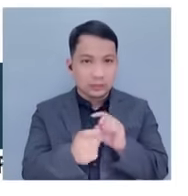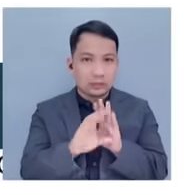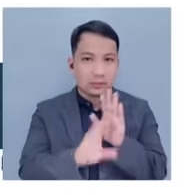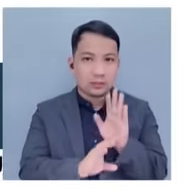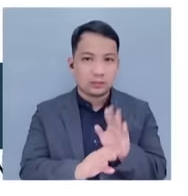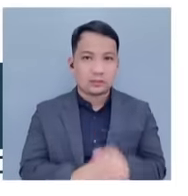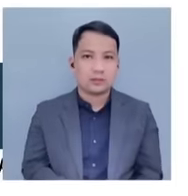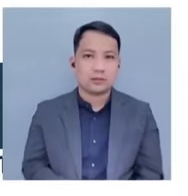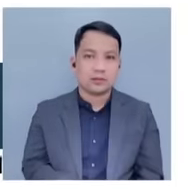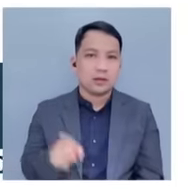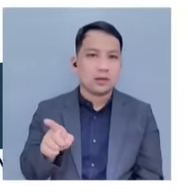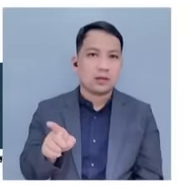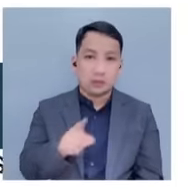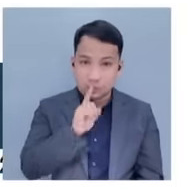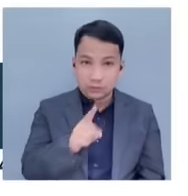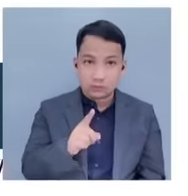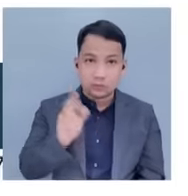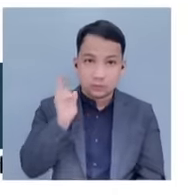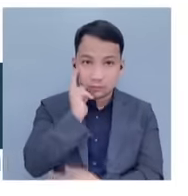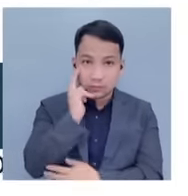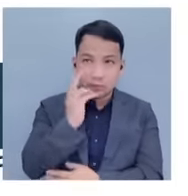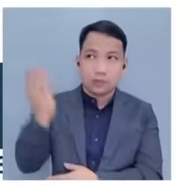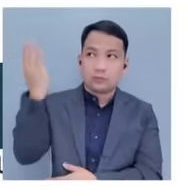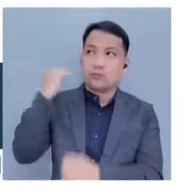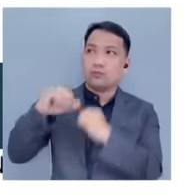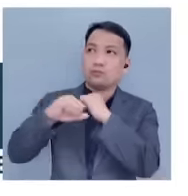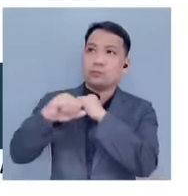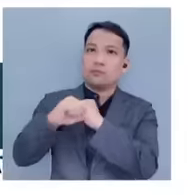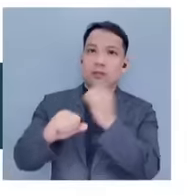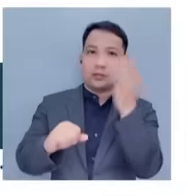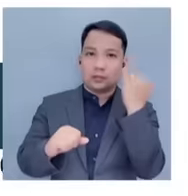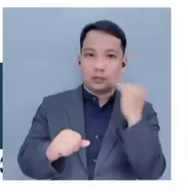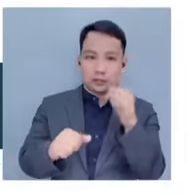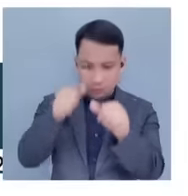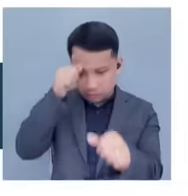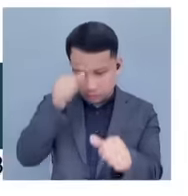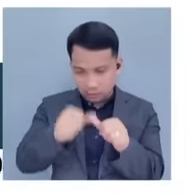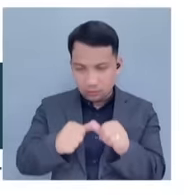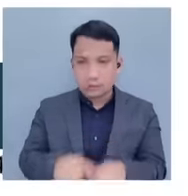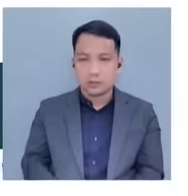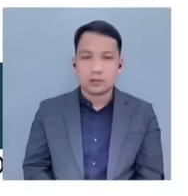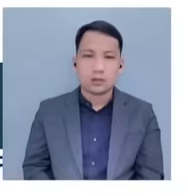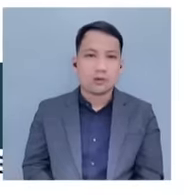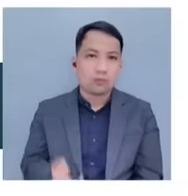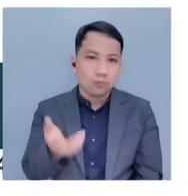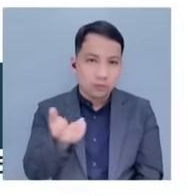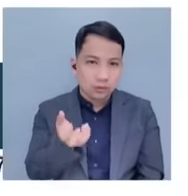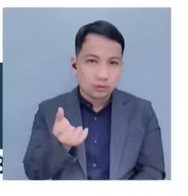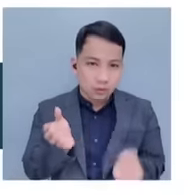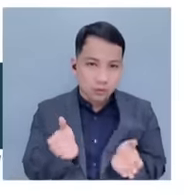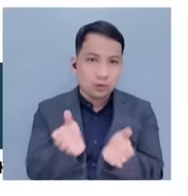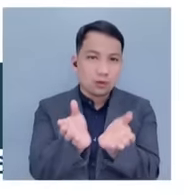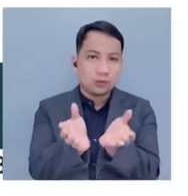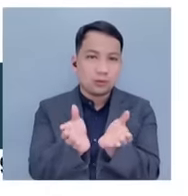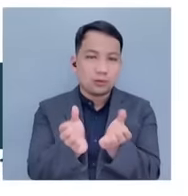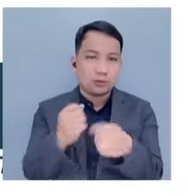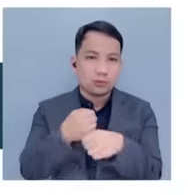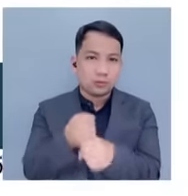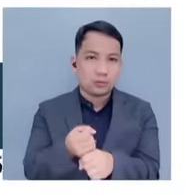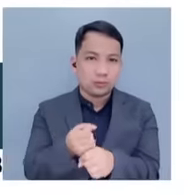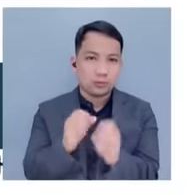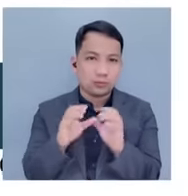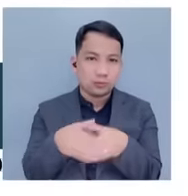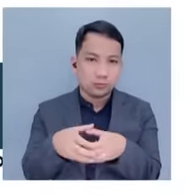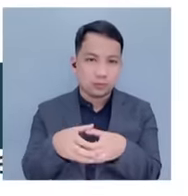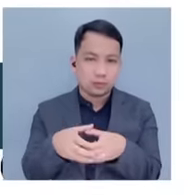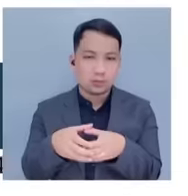Duterte's campaign promise, I think, no? If I remember correctly. And he actually formed a commission, and